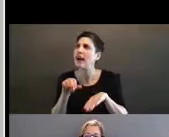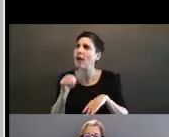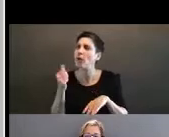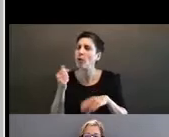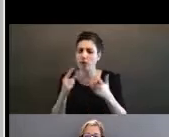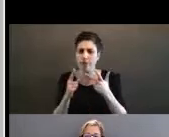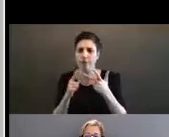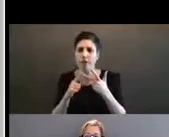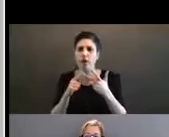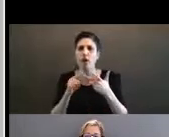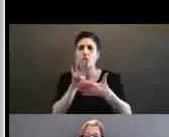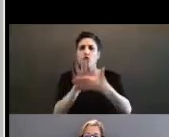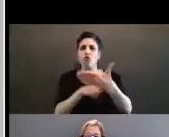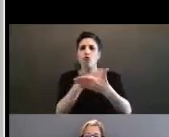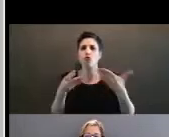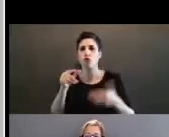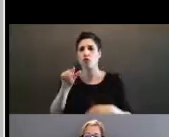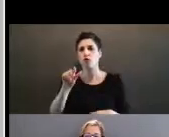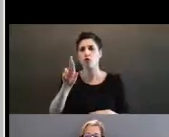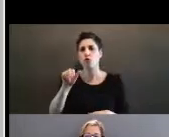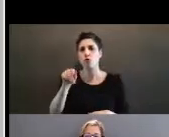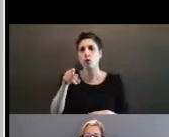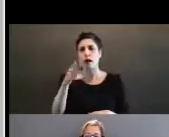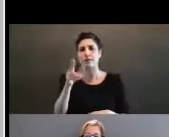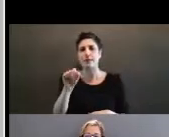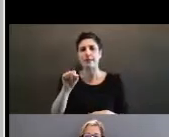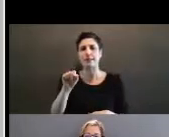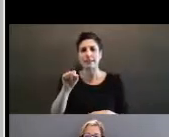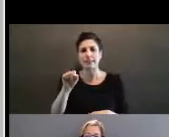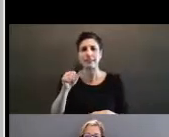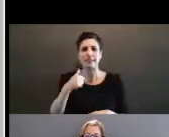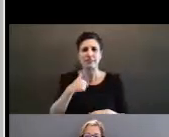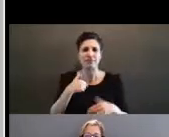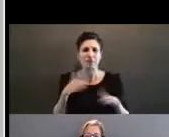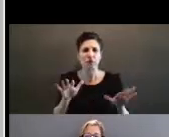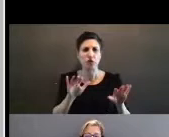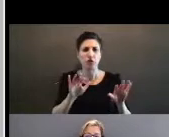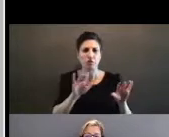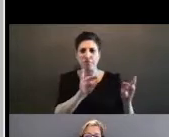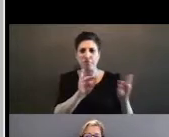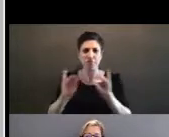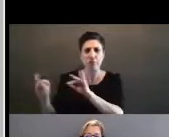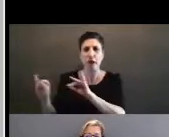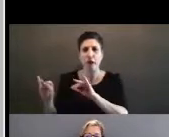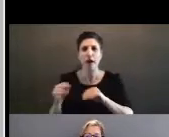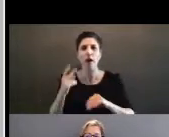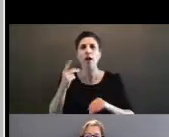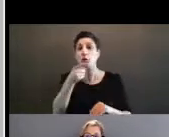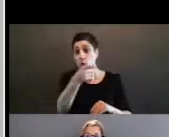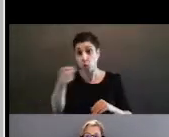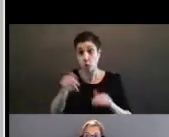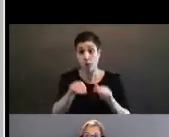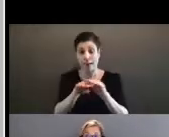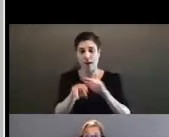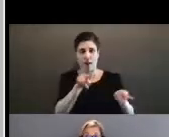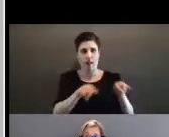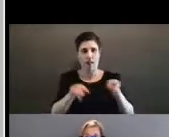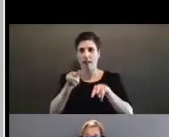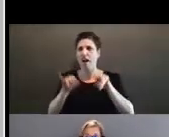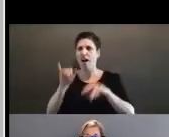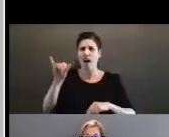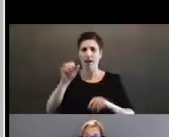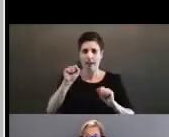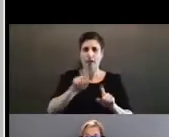with graphing and that sort of thing. And so it just kind of shows that you can use Kahoot for a wide variety of subjects.